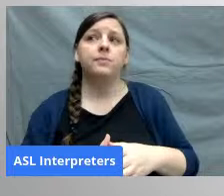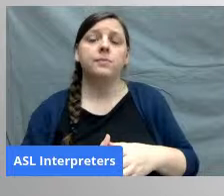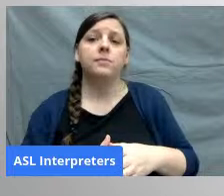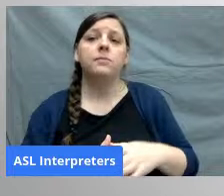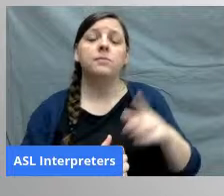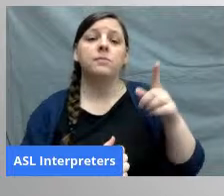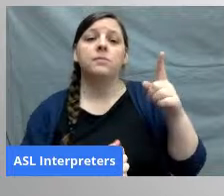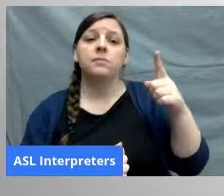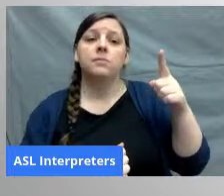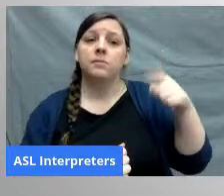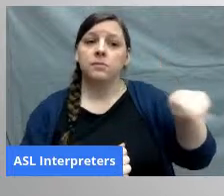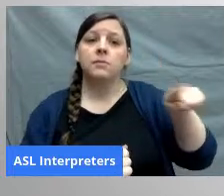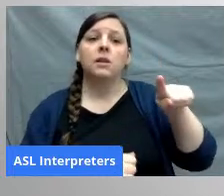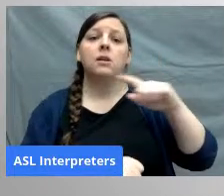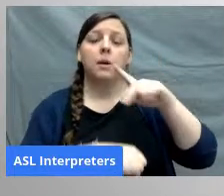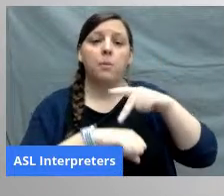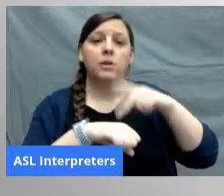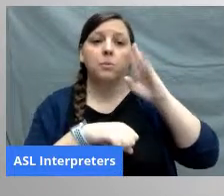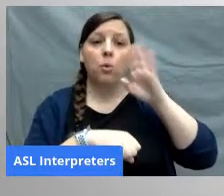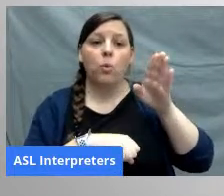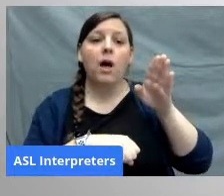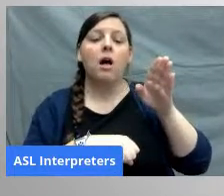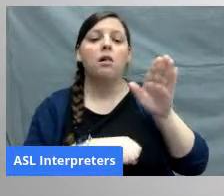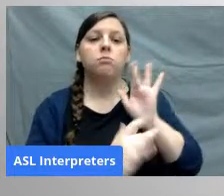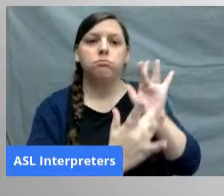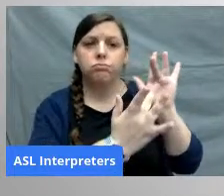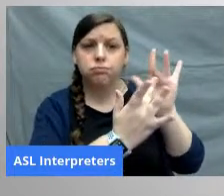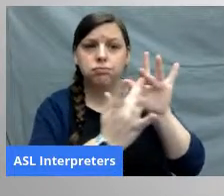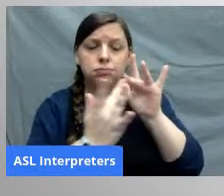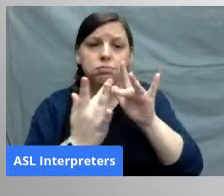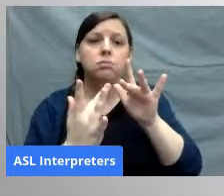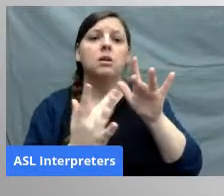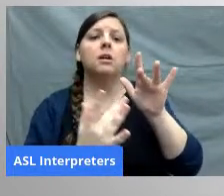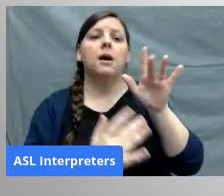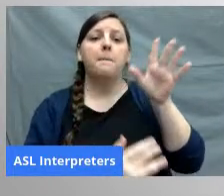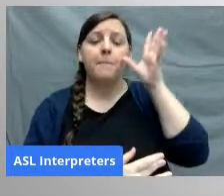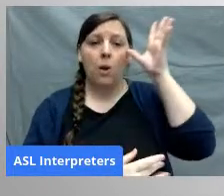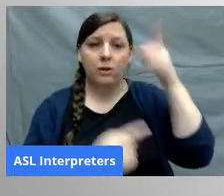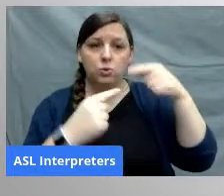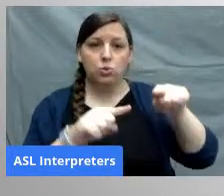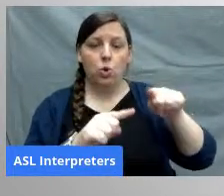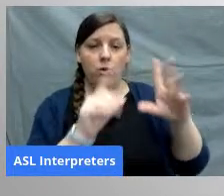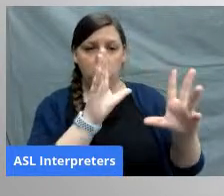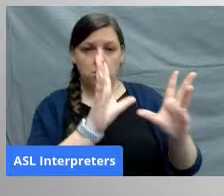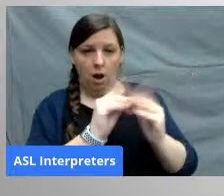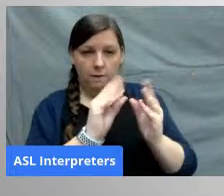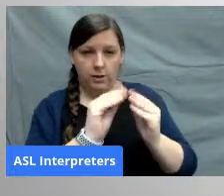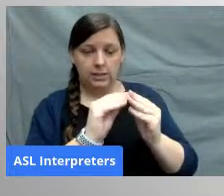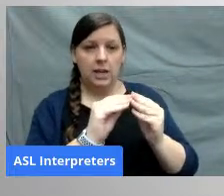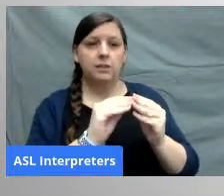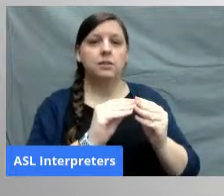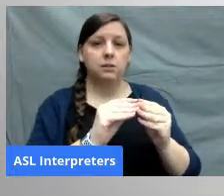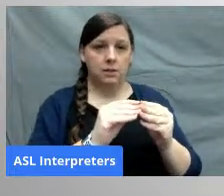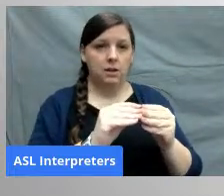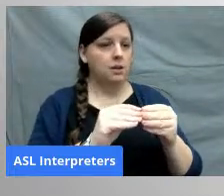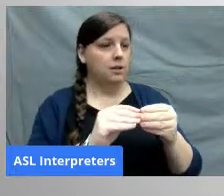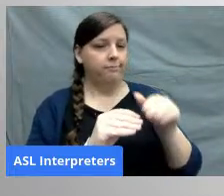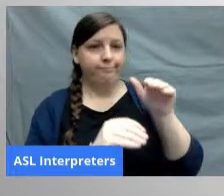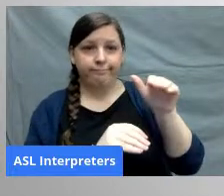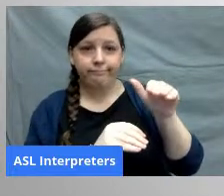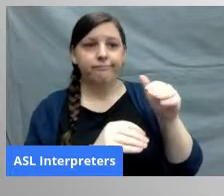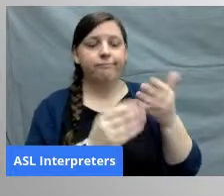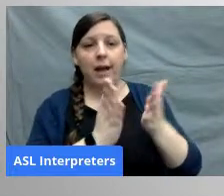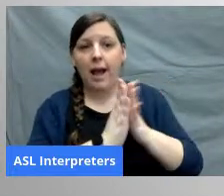principals will also engage parents at the conference day around their registration if they have not elected